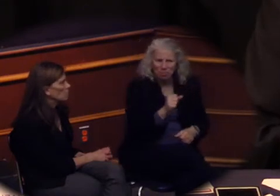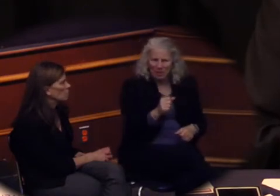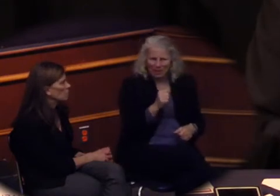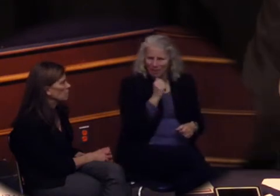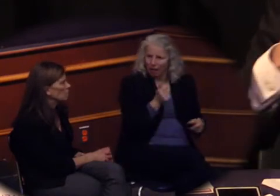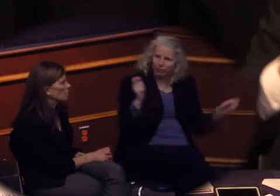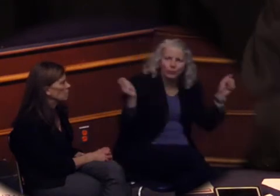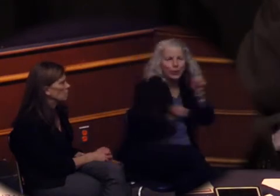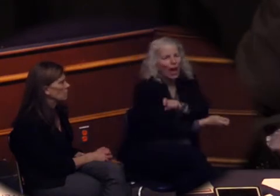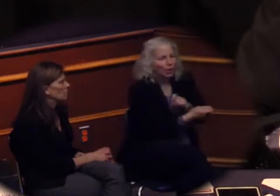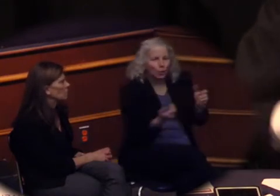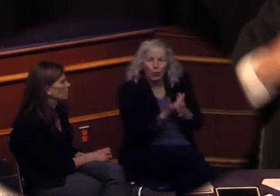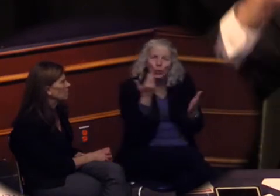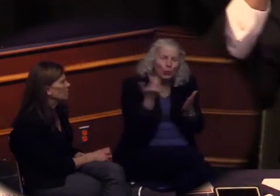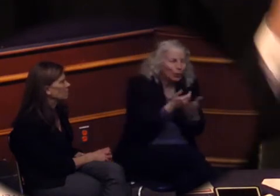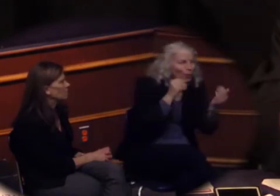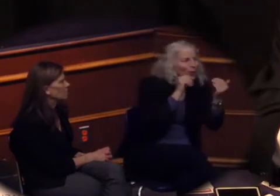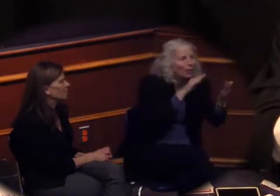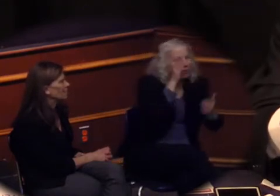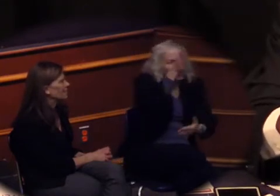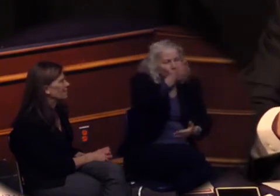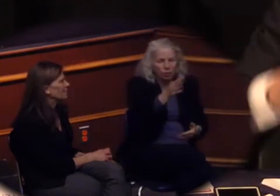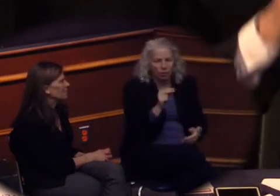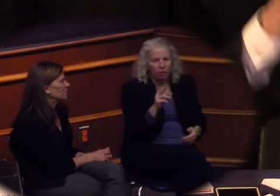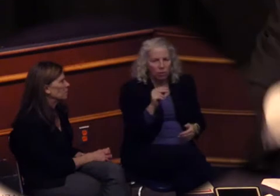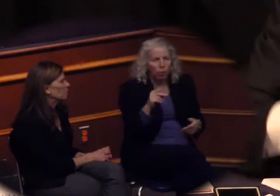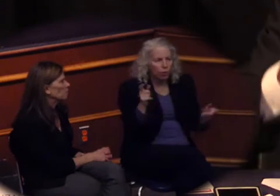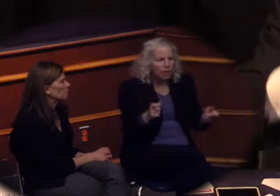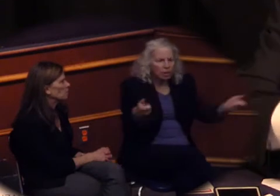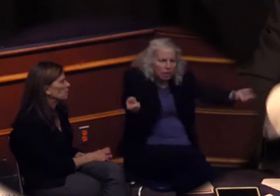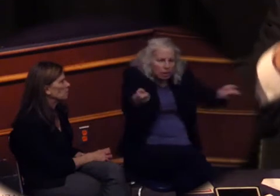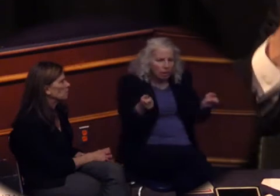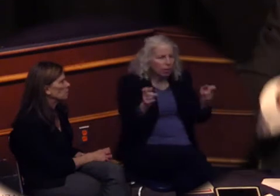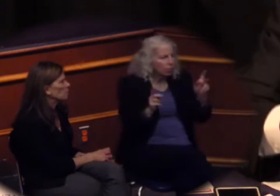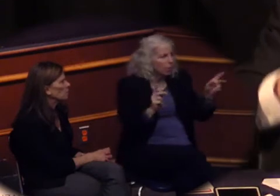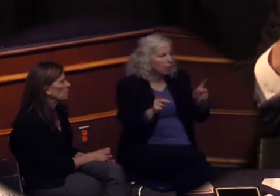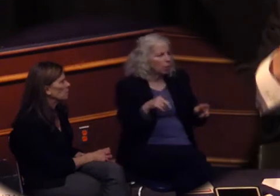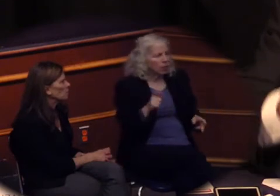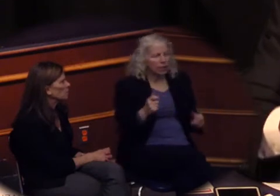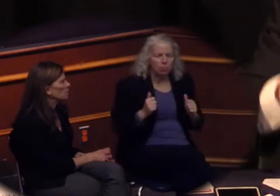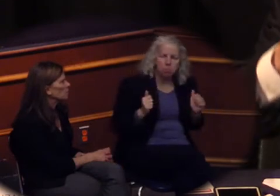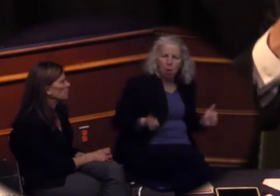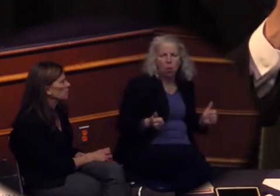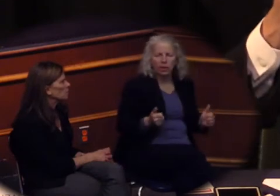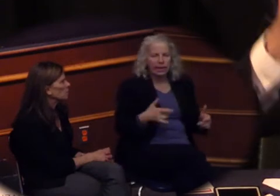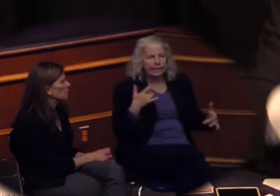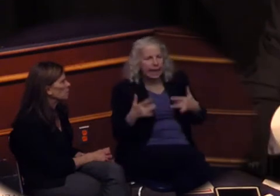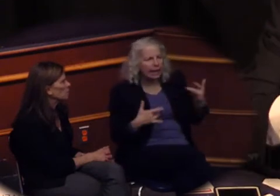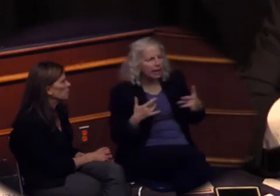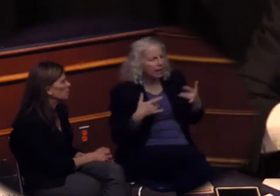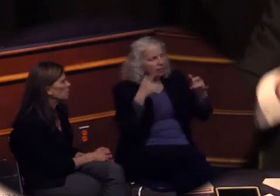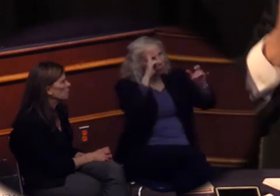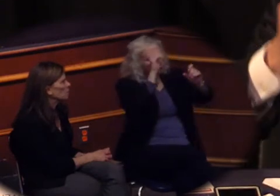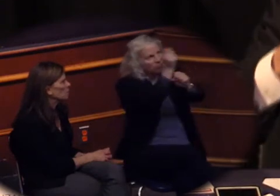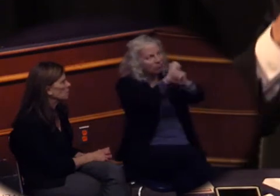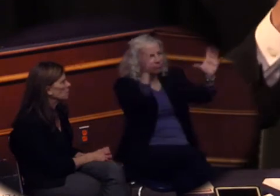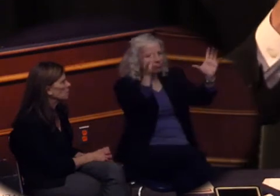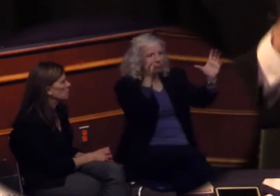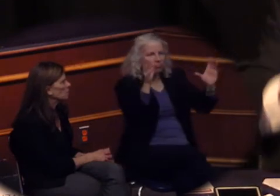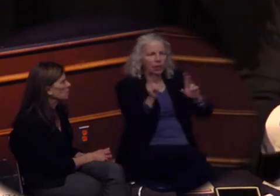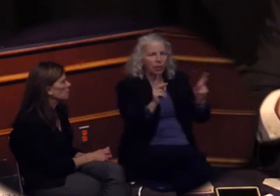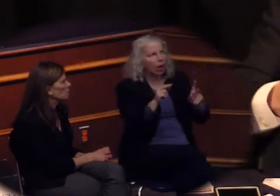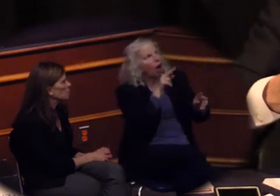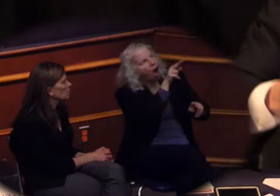dynamic way to approach the future. To bring people together, you need a bold, exciting vision that people